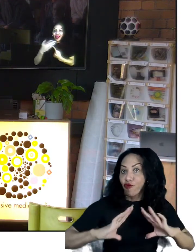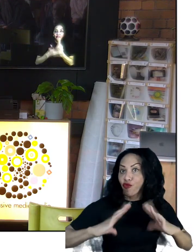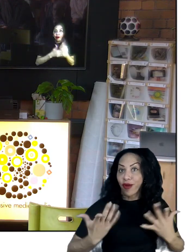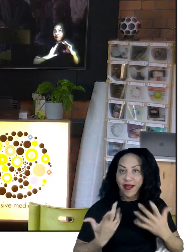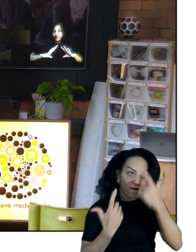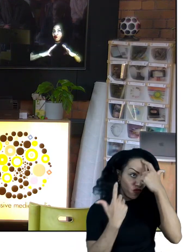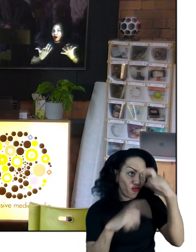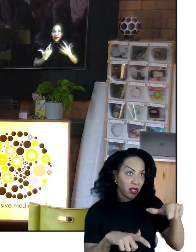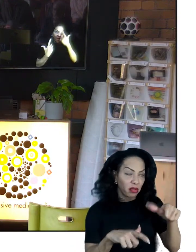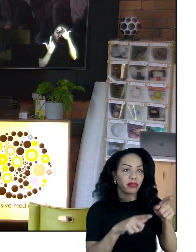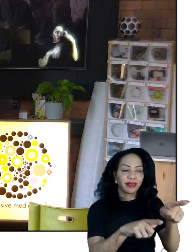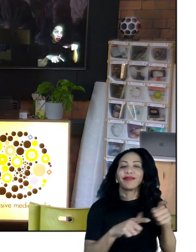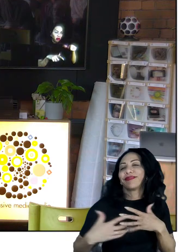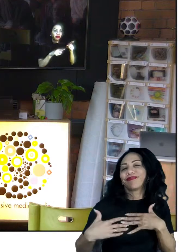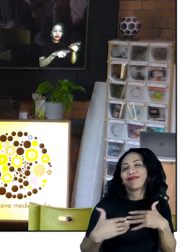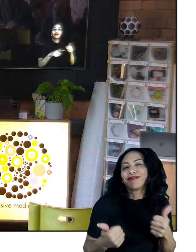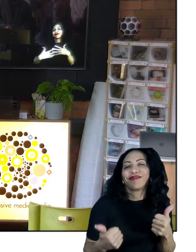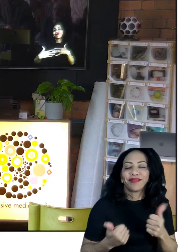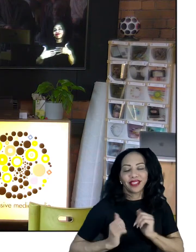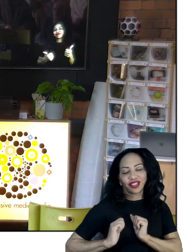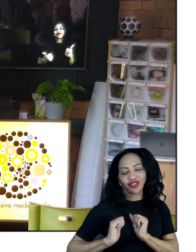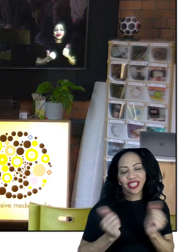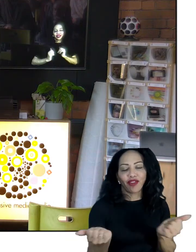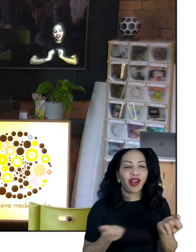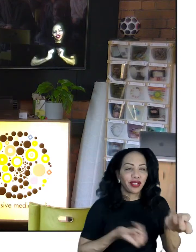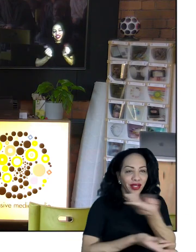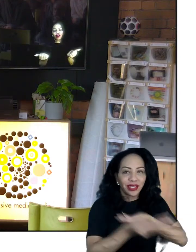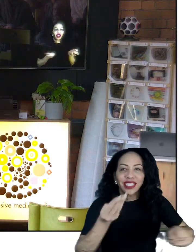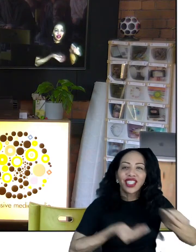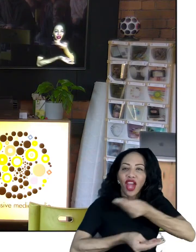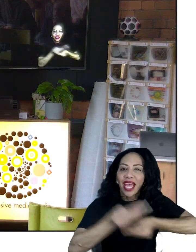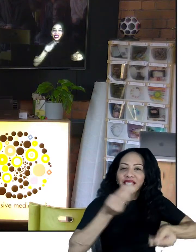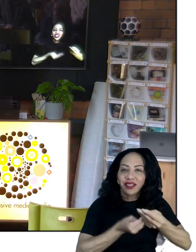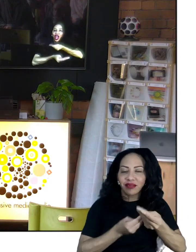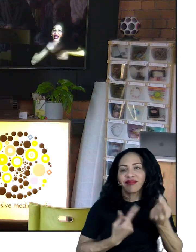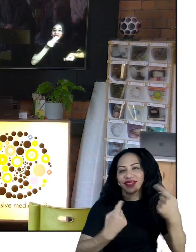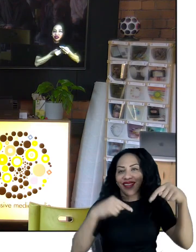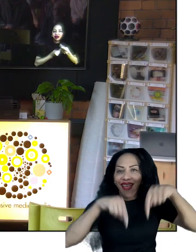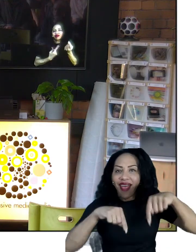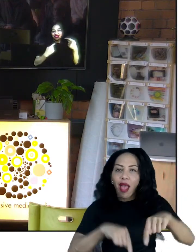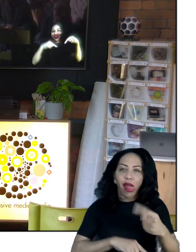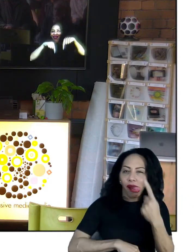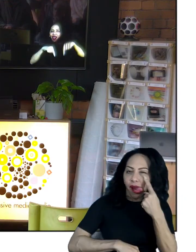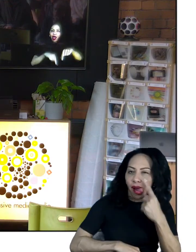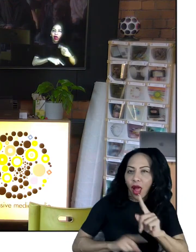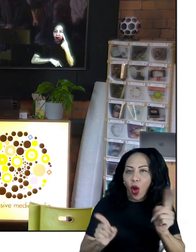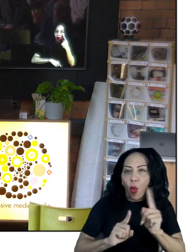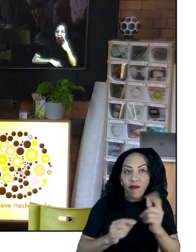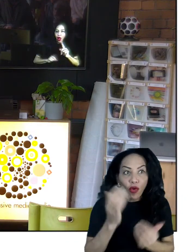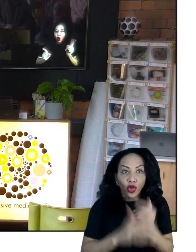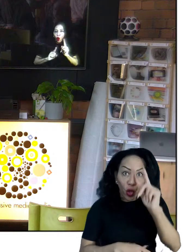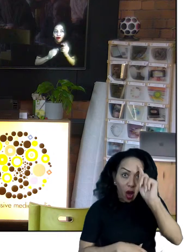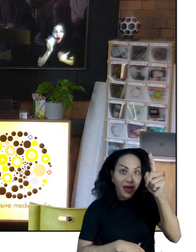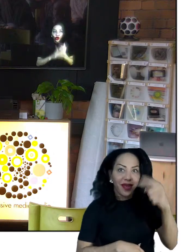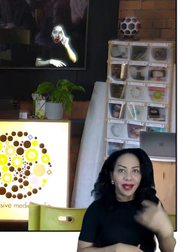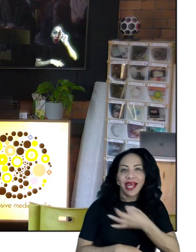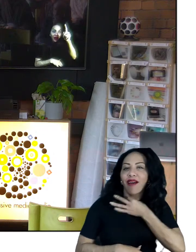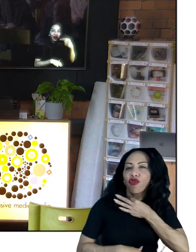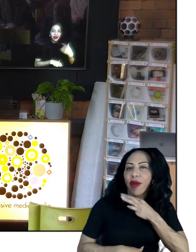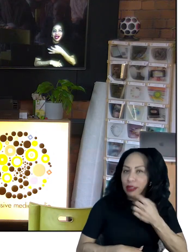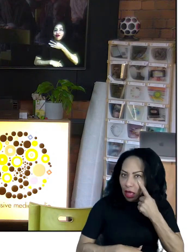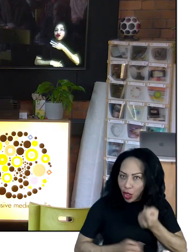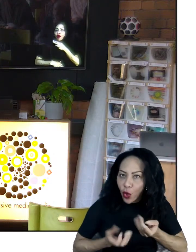as part of a spirit of generosity and mutual exchange. And we're a space for people to take risks with embryonic ideas and make some time for collaboration.